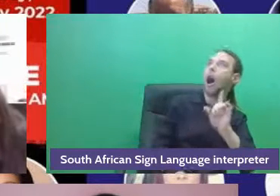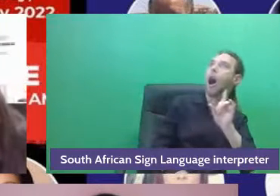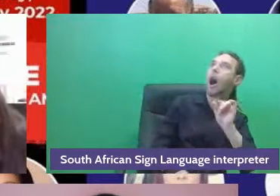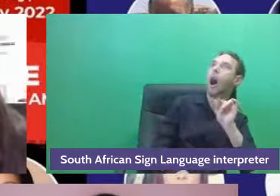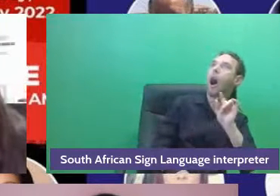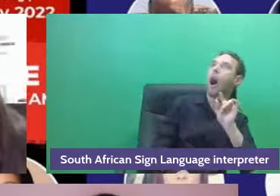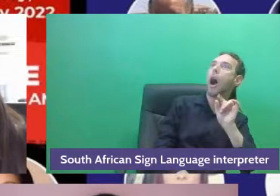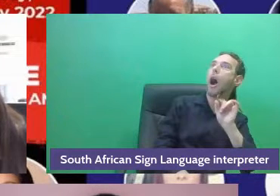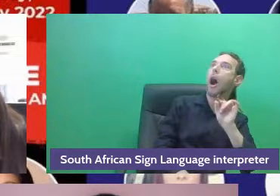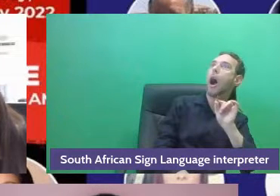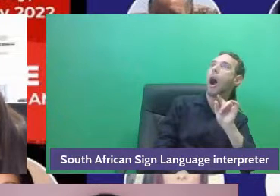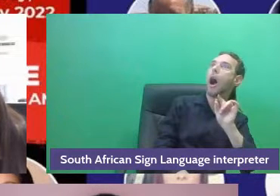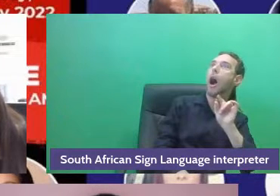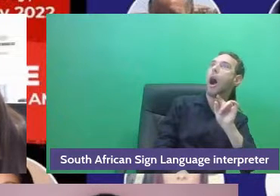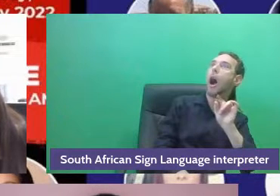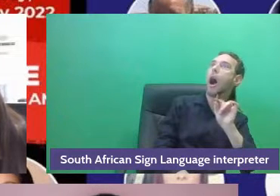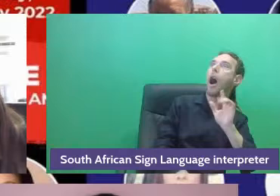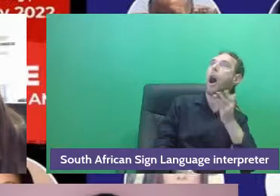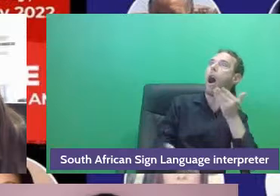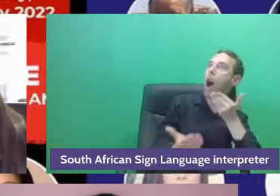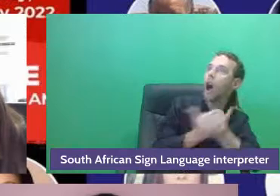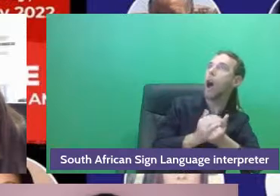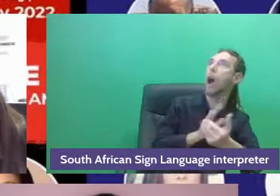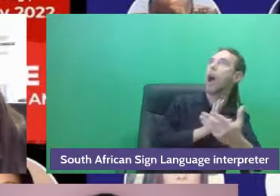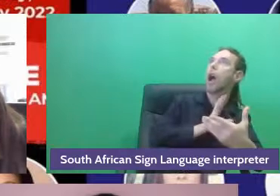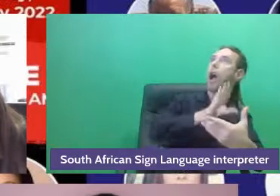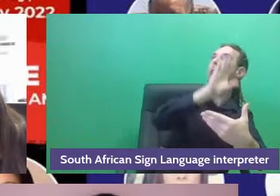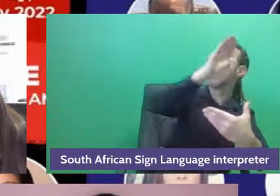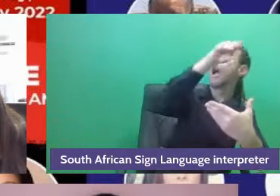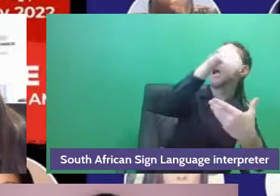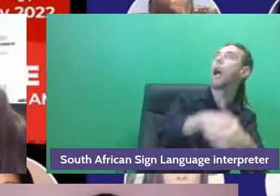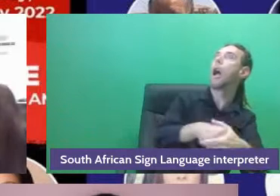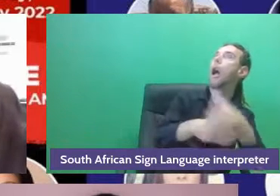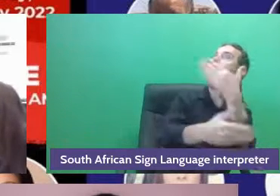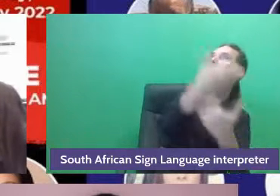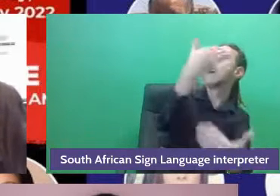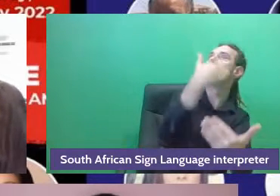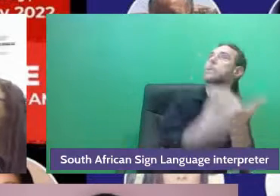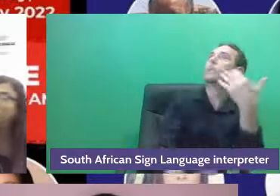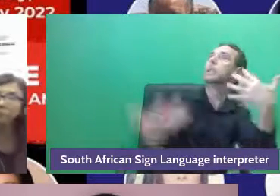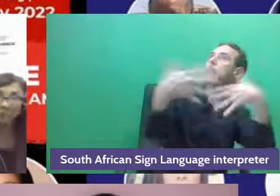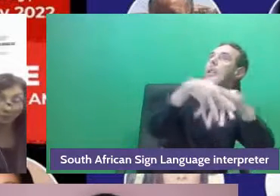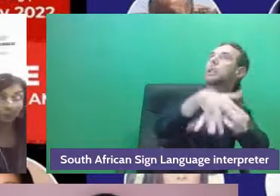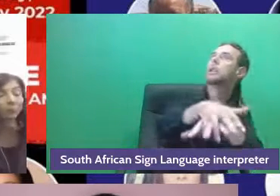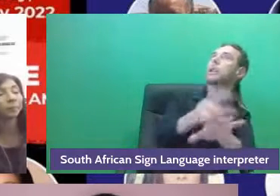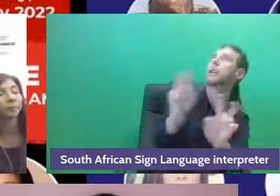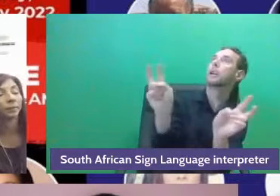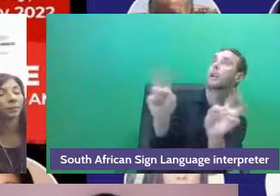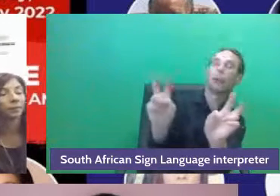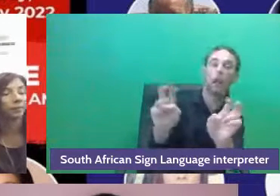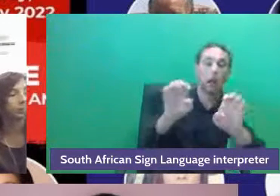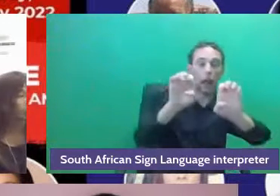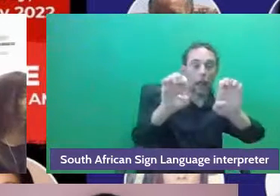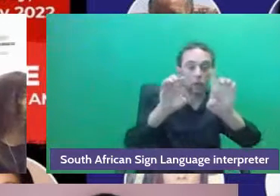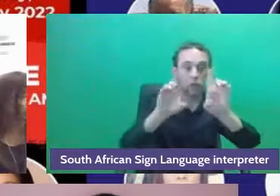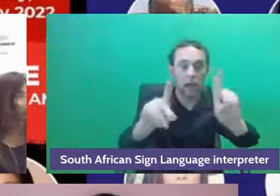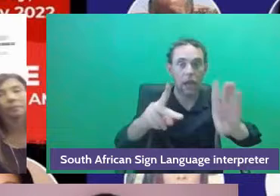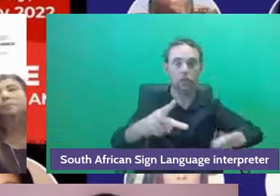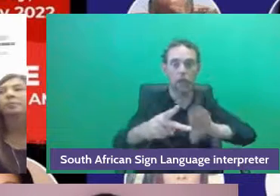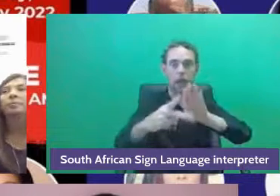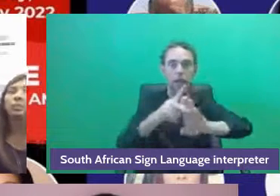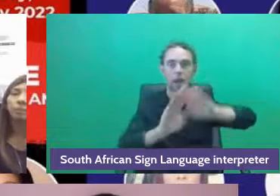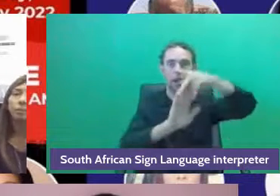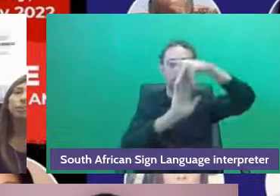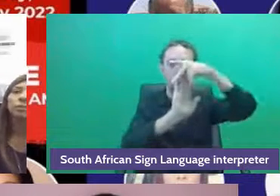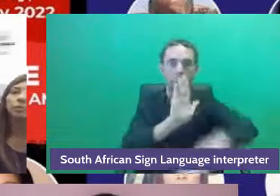progressively and proactively engage in intentional inclusivity in education, in policy, and